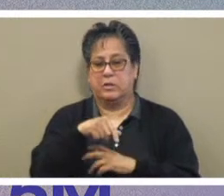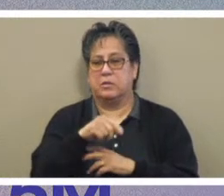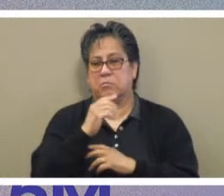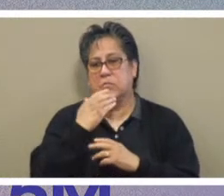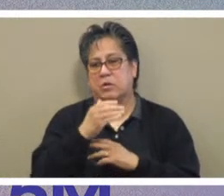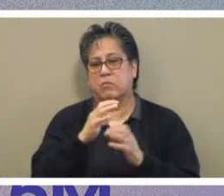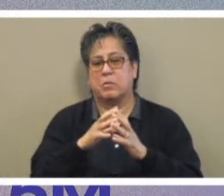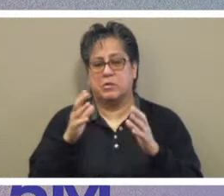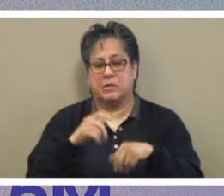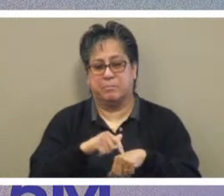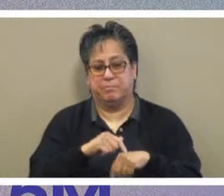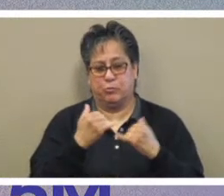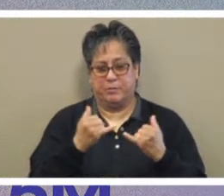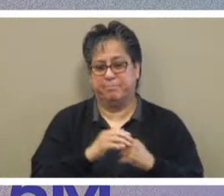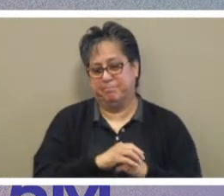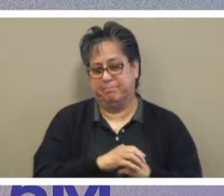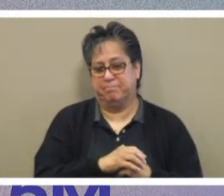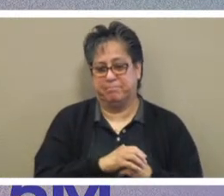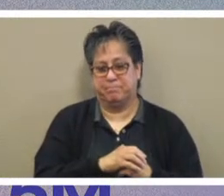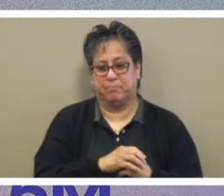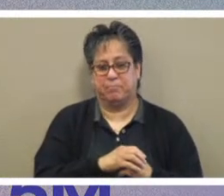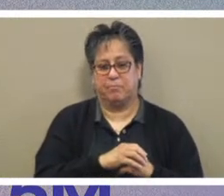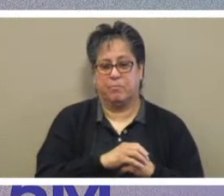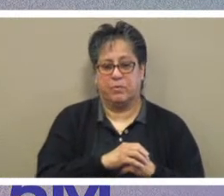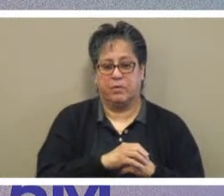very much for your time today. Thank you.